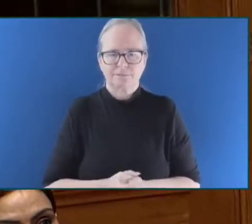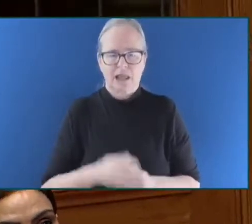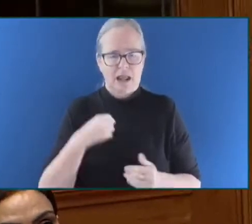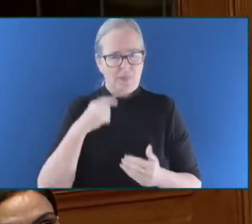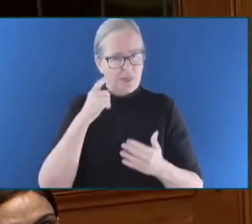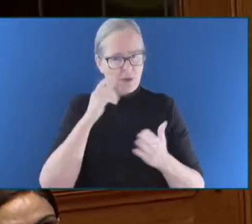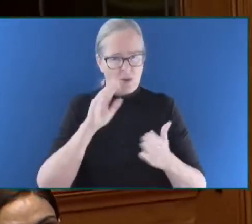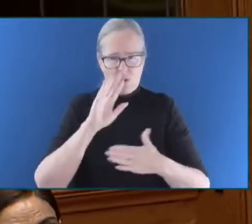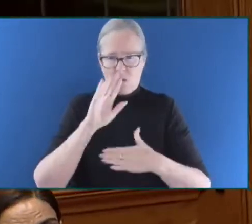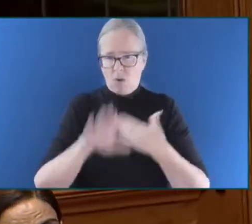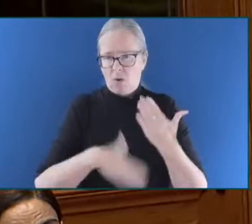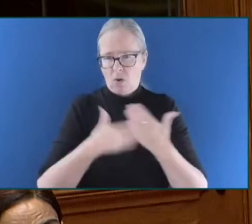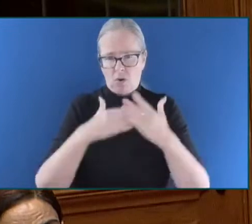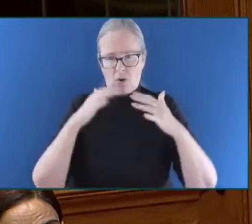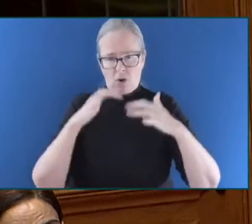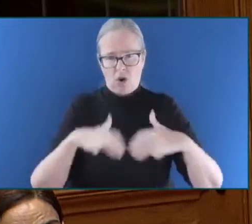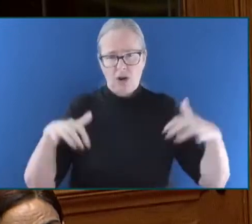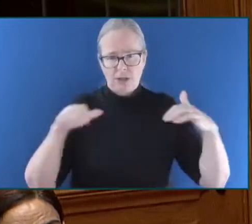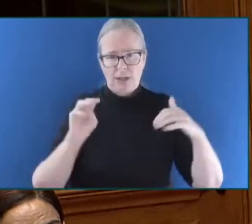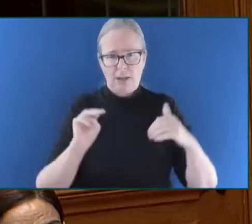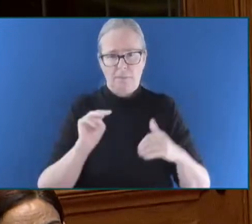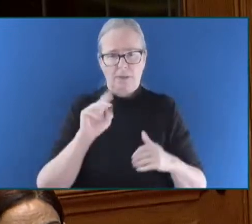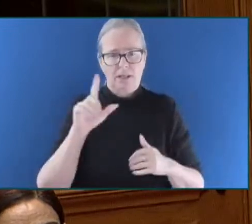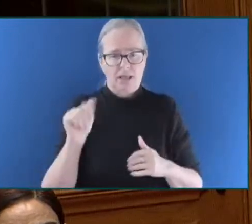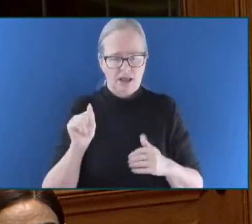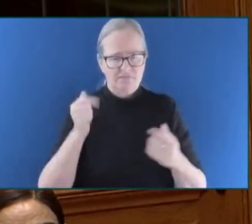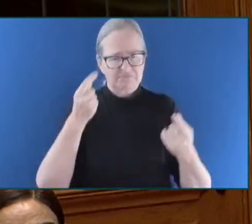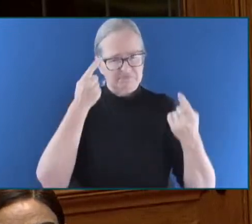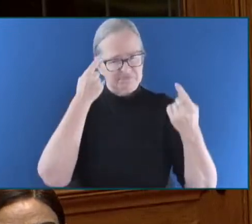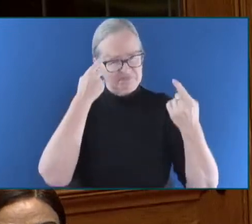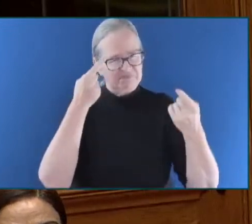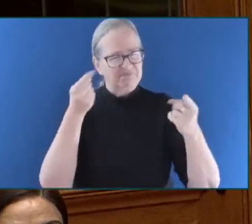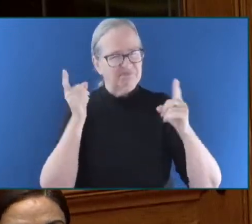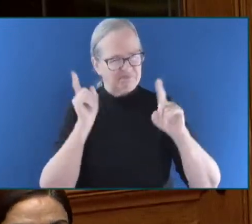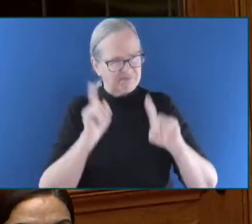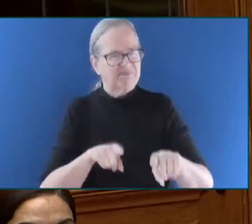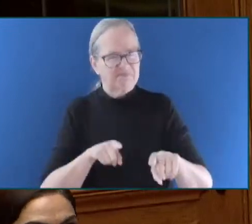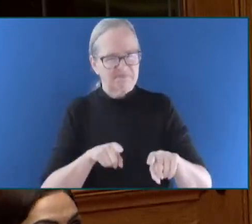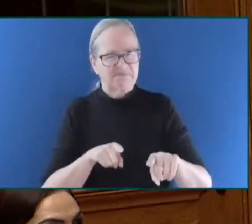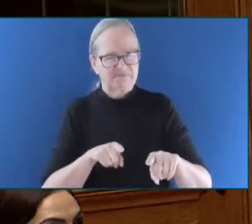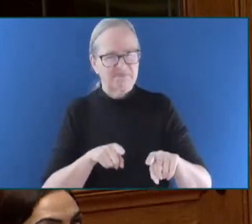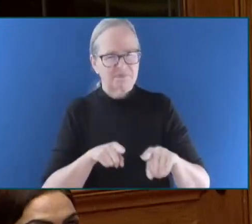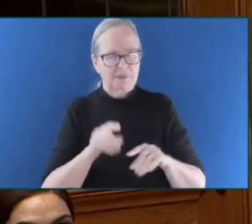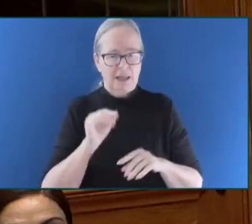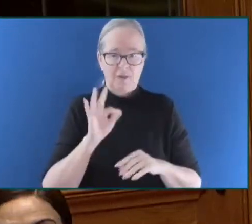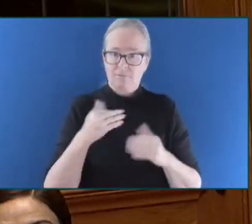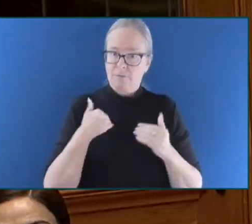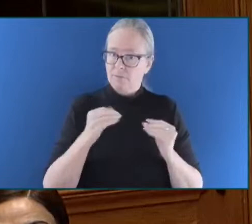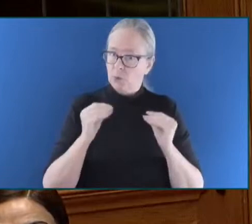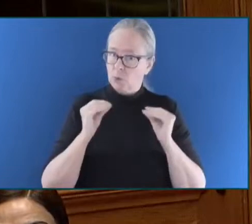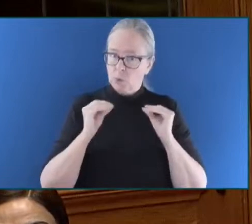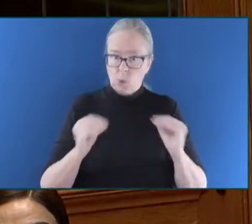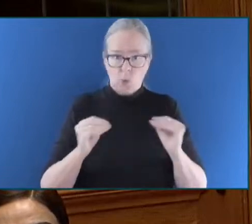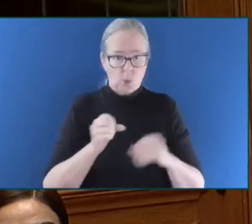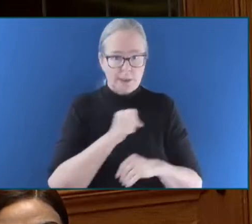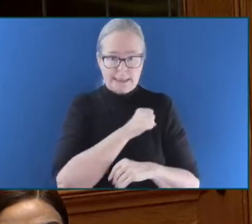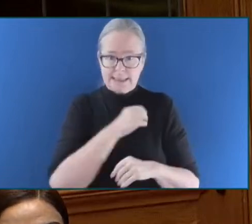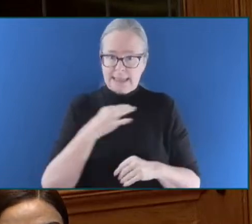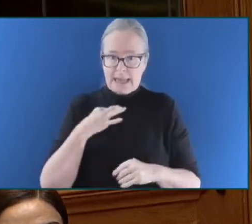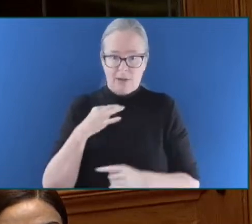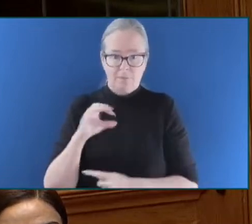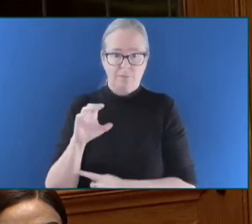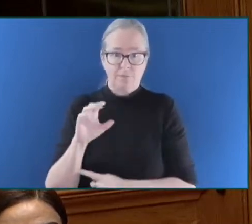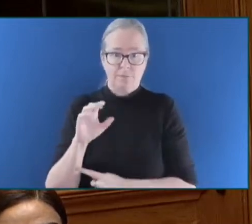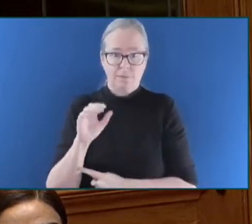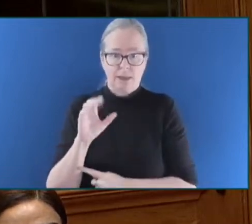agree that we would be nothing if it were not for our dedicated staff of CAs back in our office. They